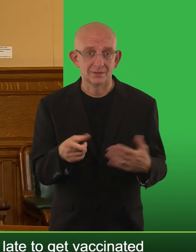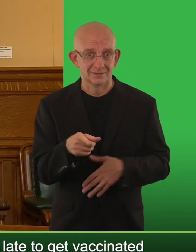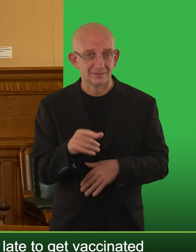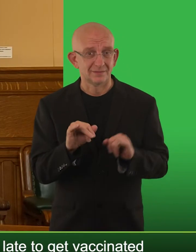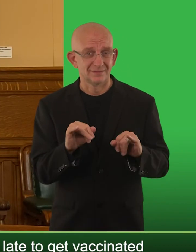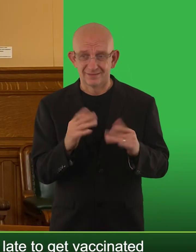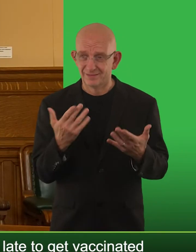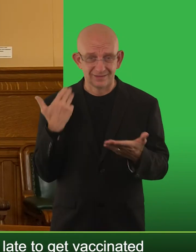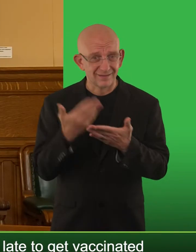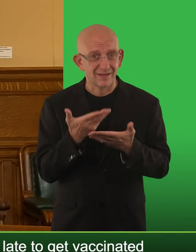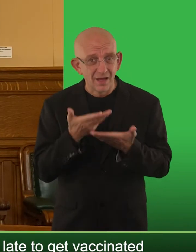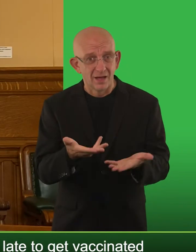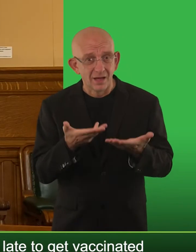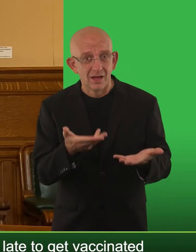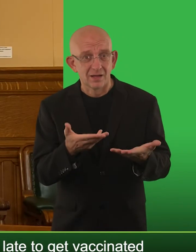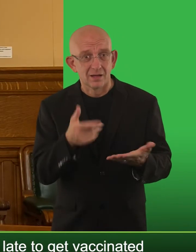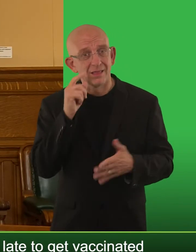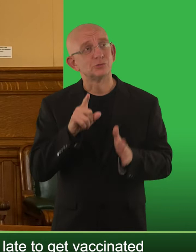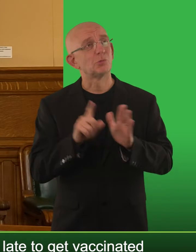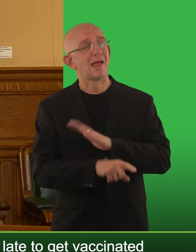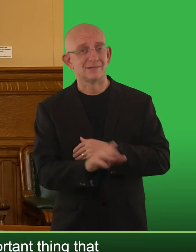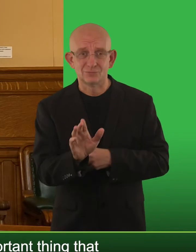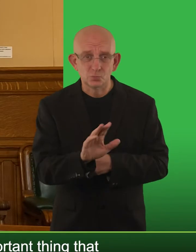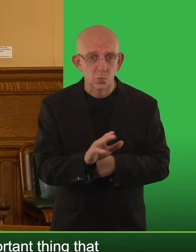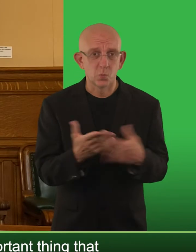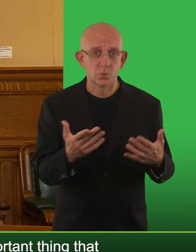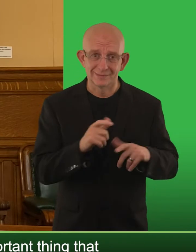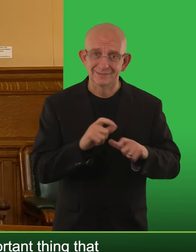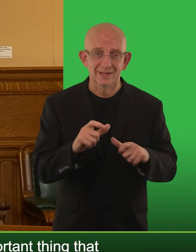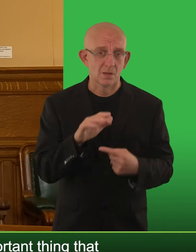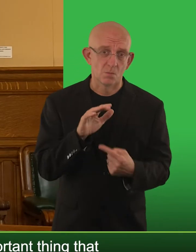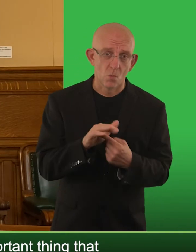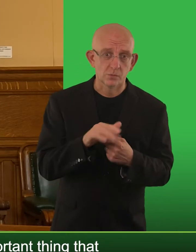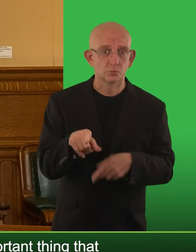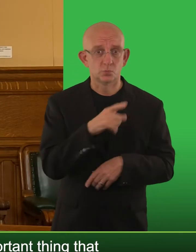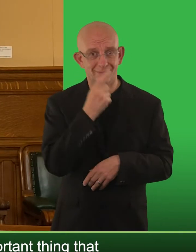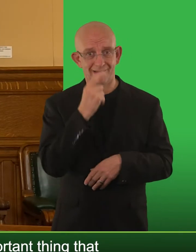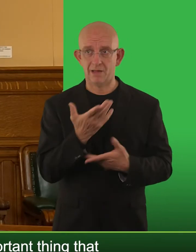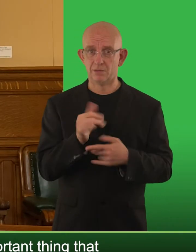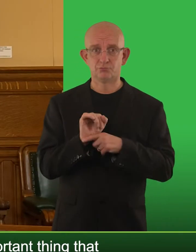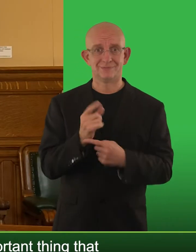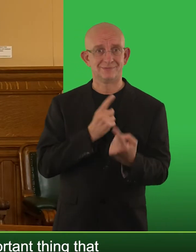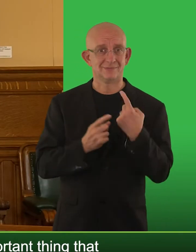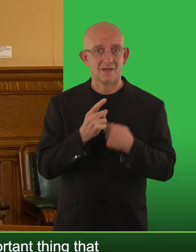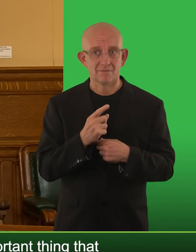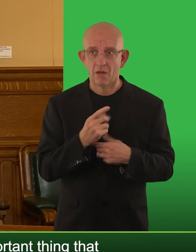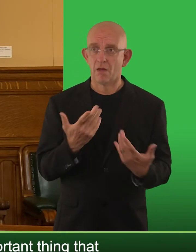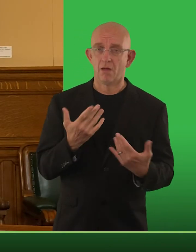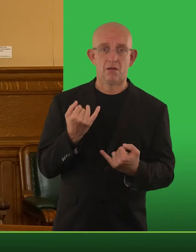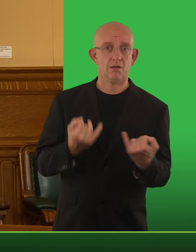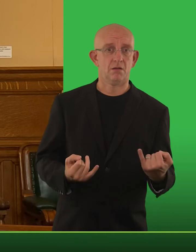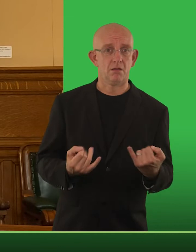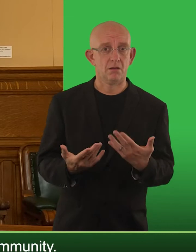yet. There is an evergreen offer. It's never too late to get vaccinated, and that still remains the most important thing that any of us can do to protect ourselves from